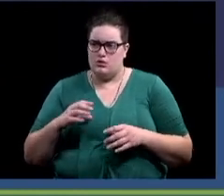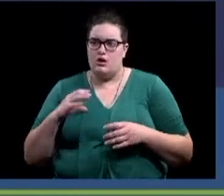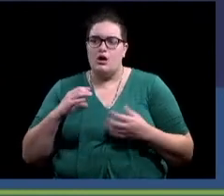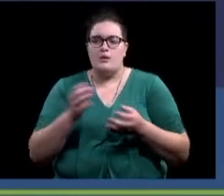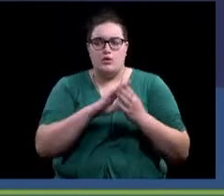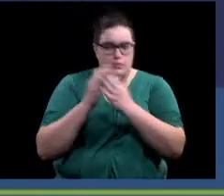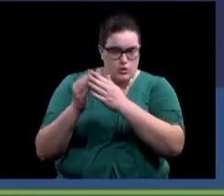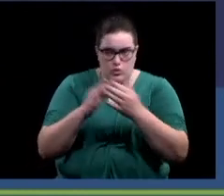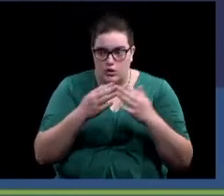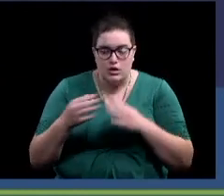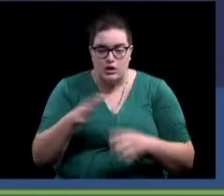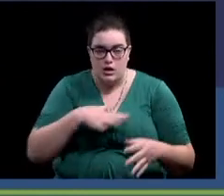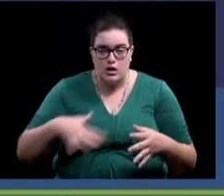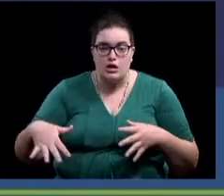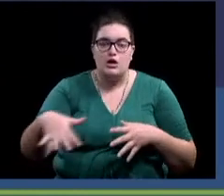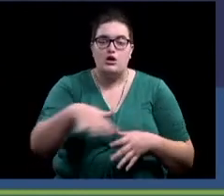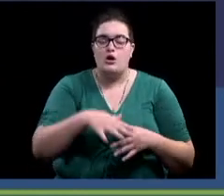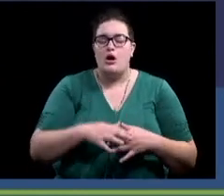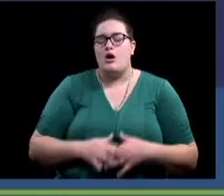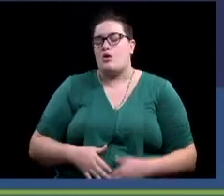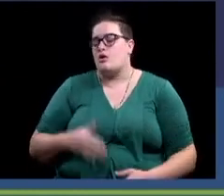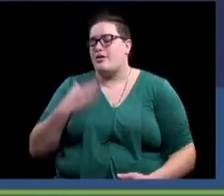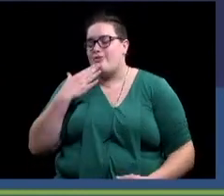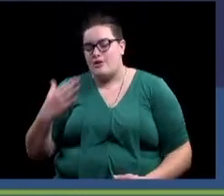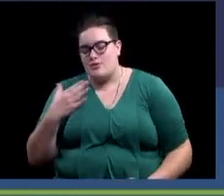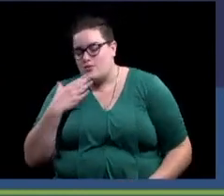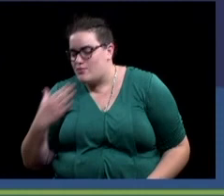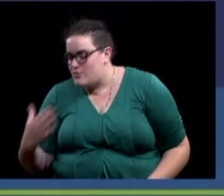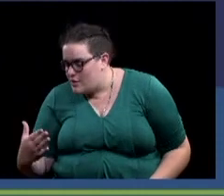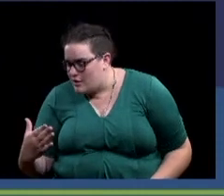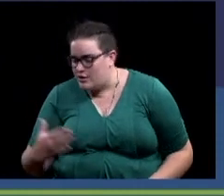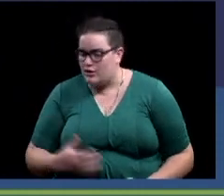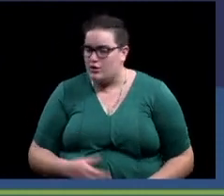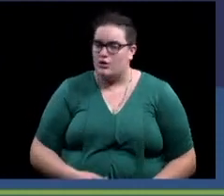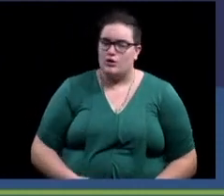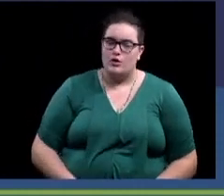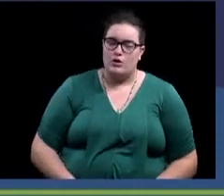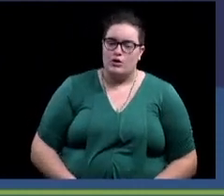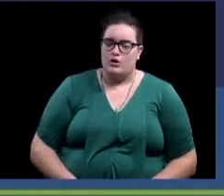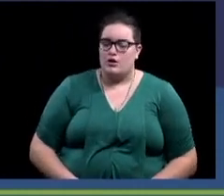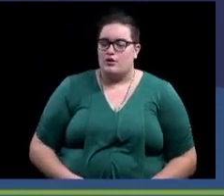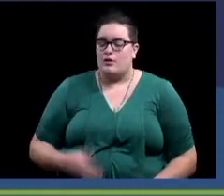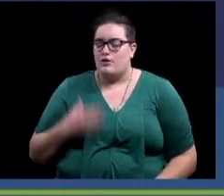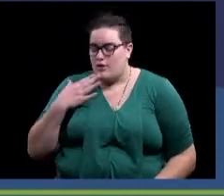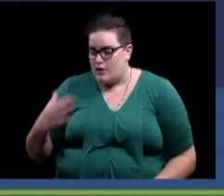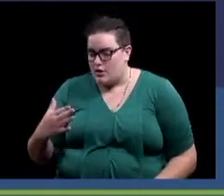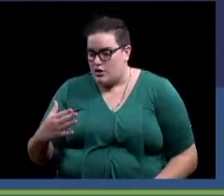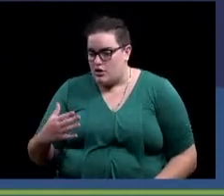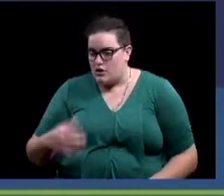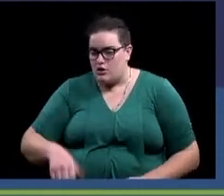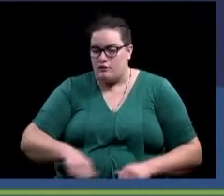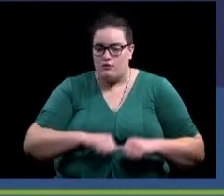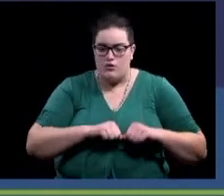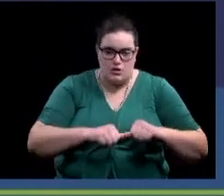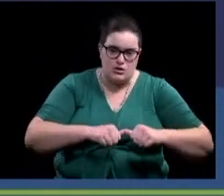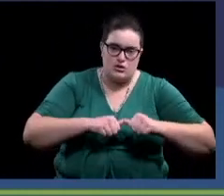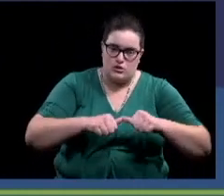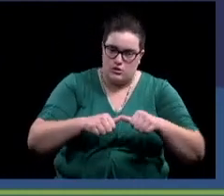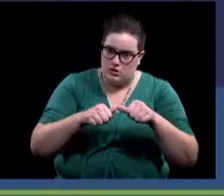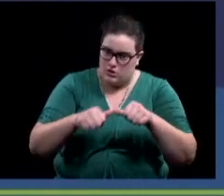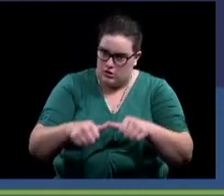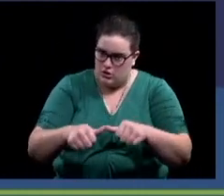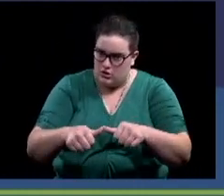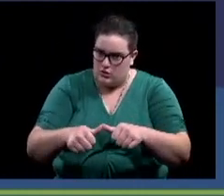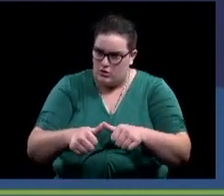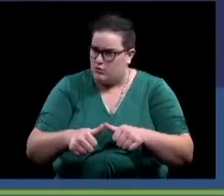you for going through the procedures and policies that the Waco PD has implemented for years, including